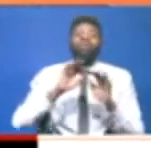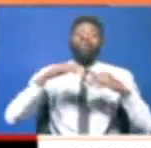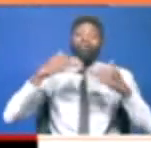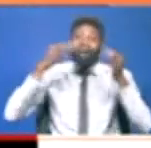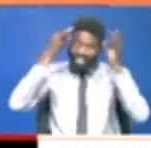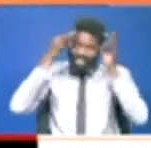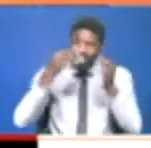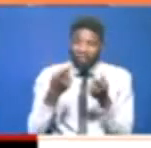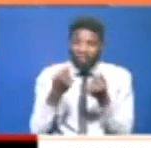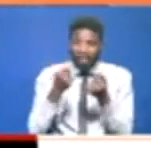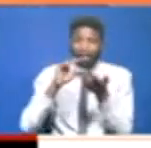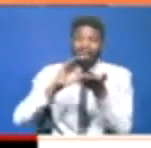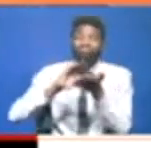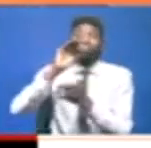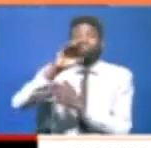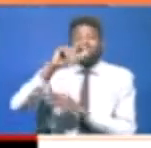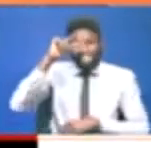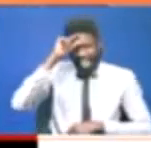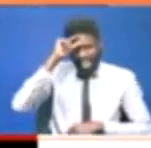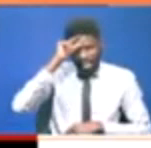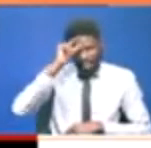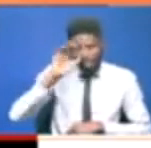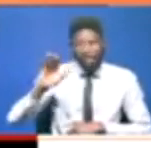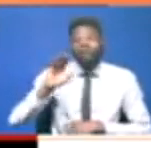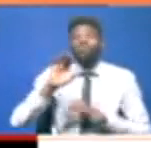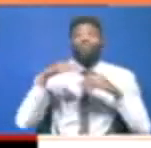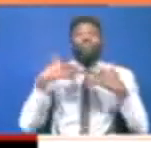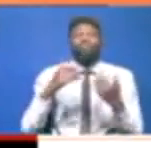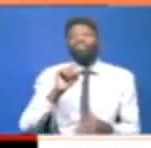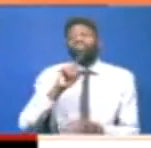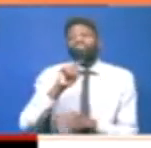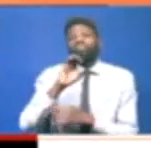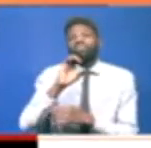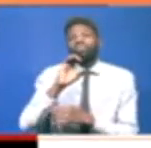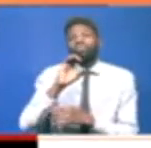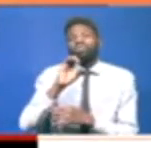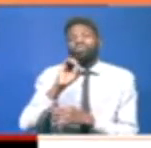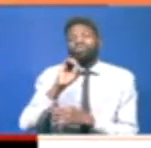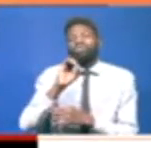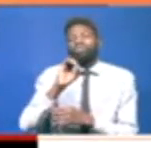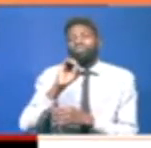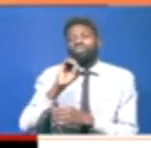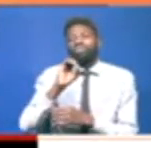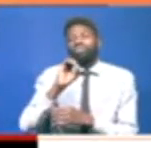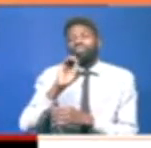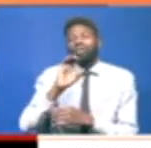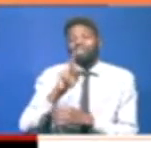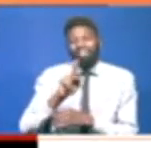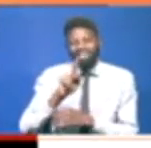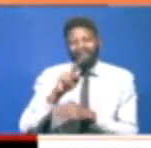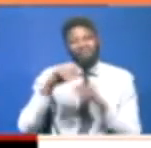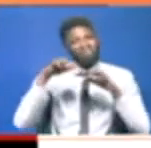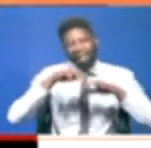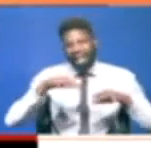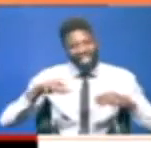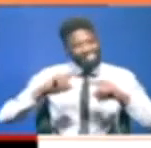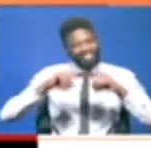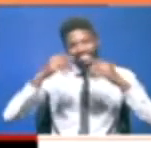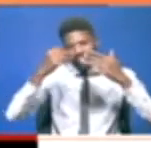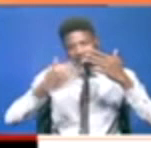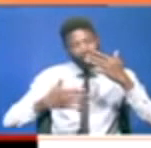in government papers, in the stock market, in the bond market. From where you sit or from where you stand,